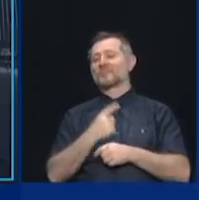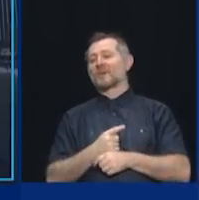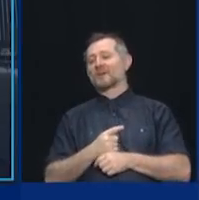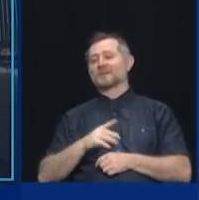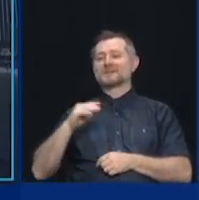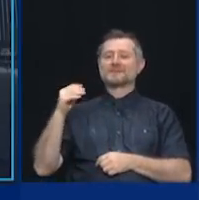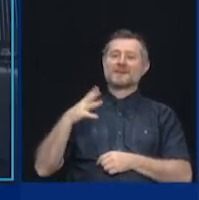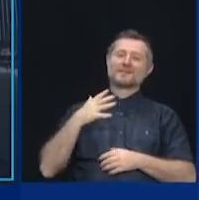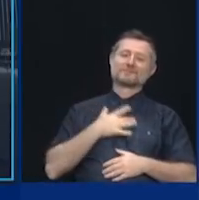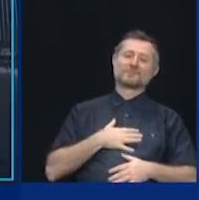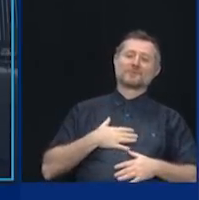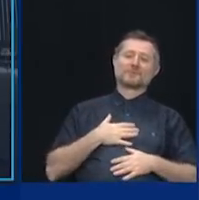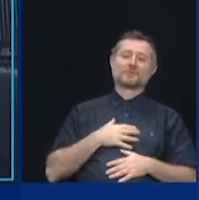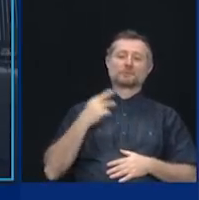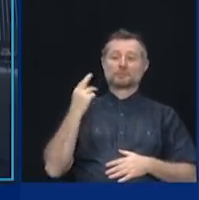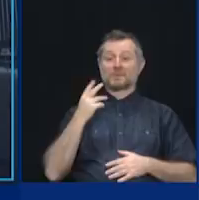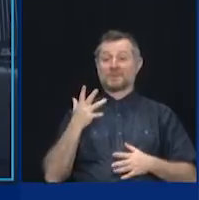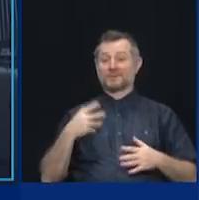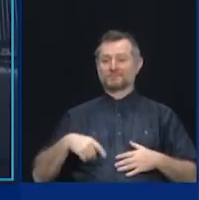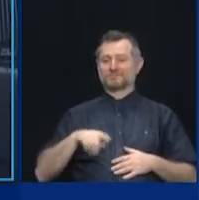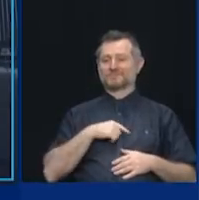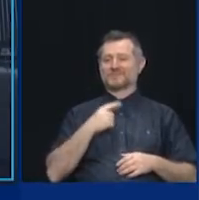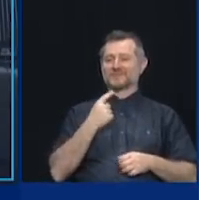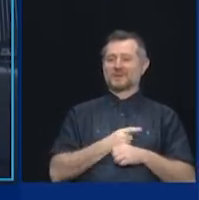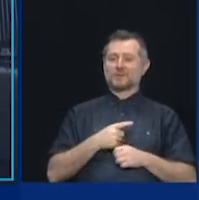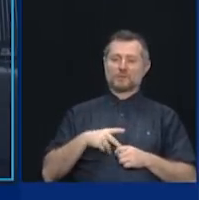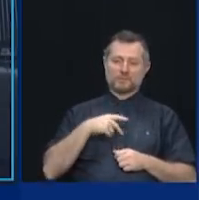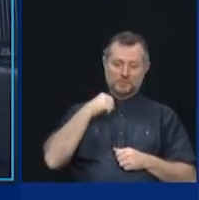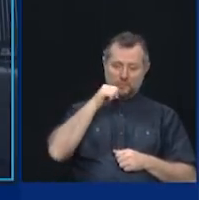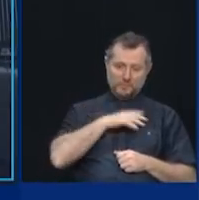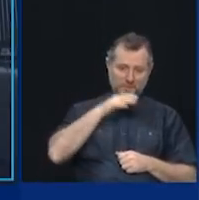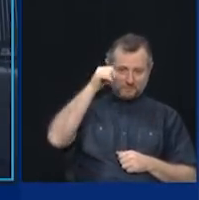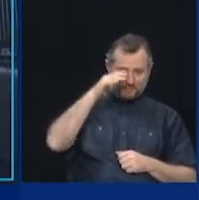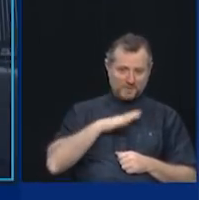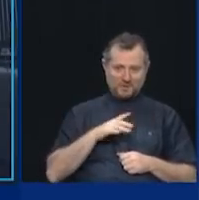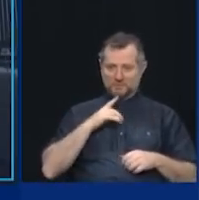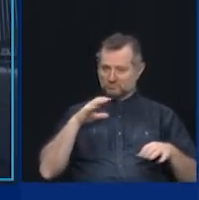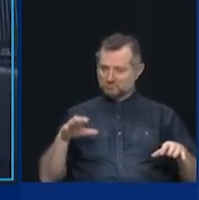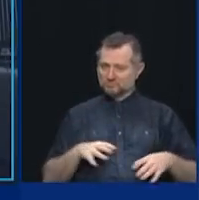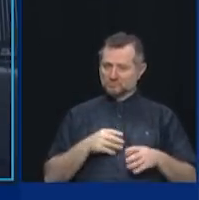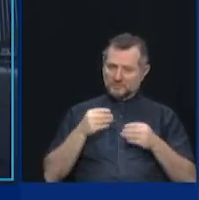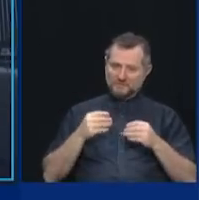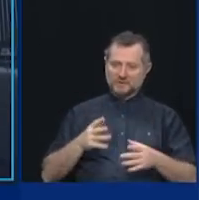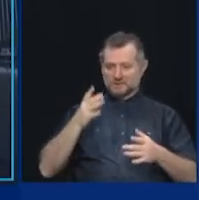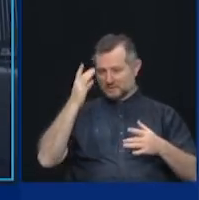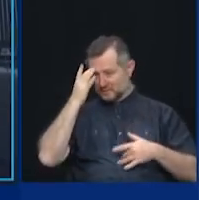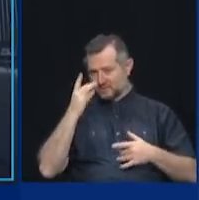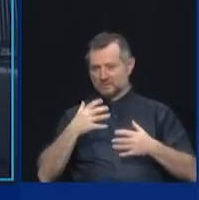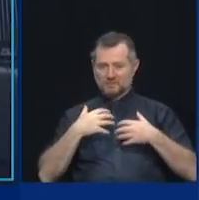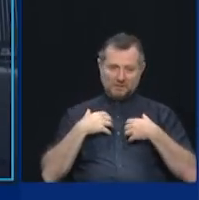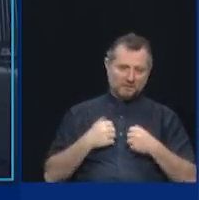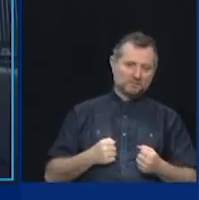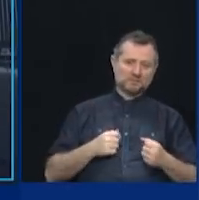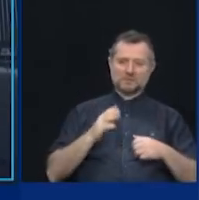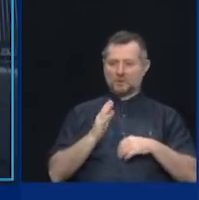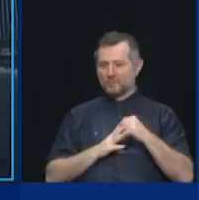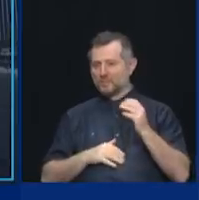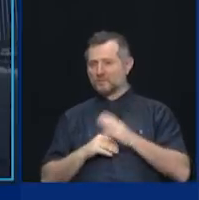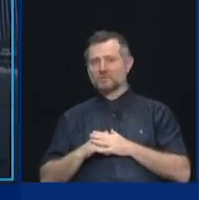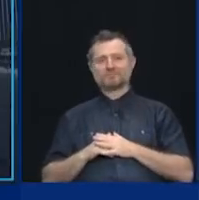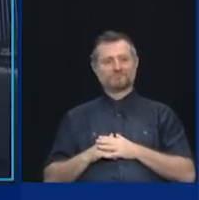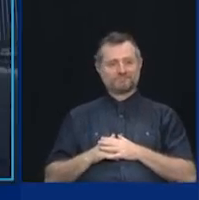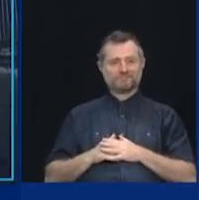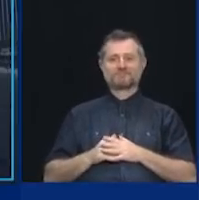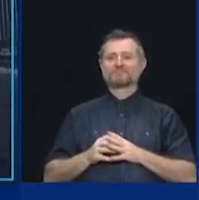women and men did at this hour to feed the sick, to heal, and to comfort." Truer words were never